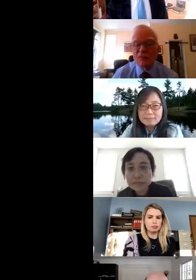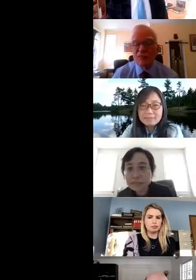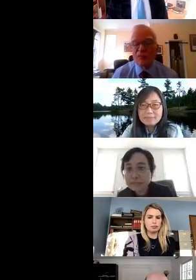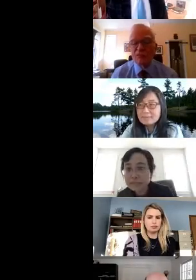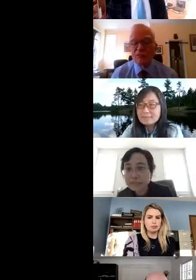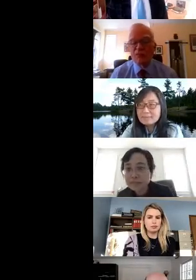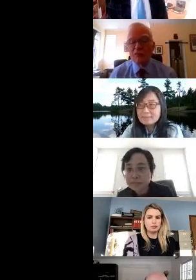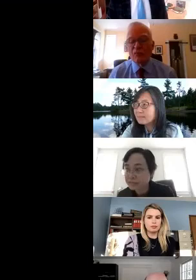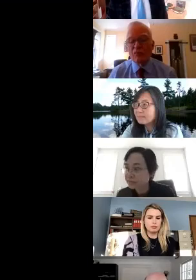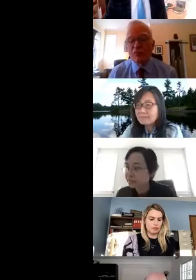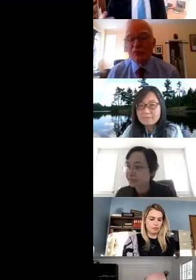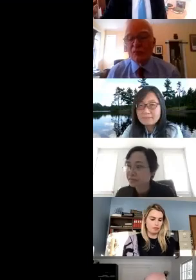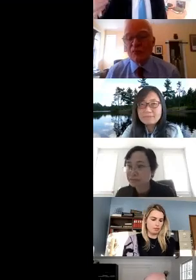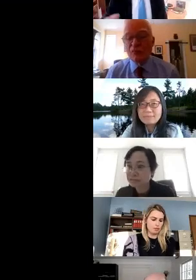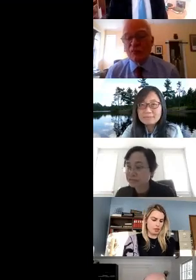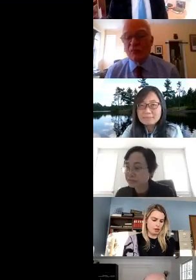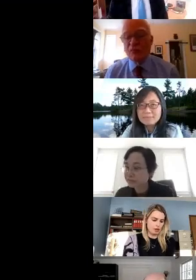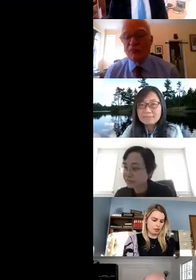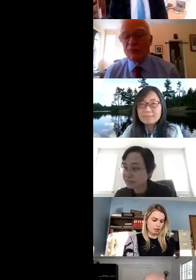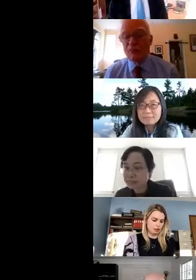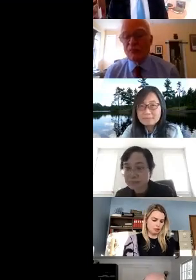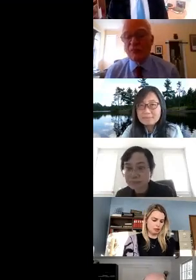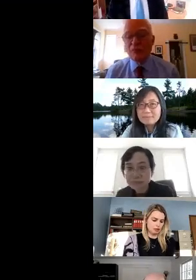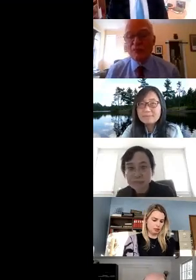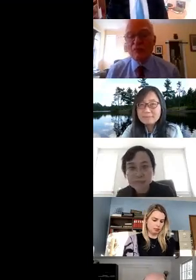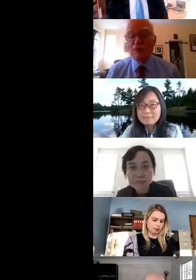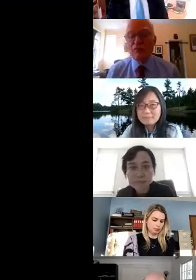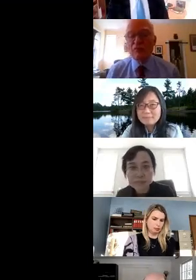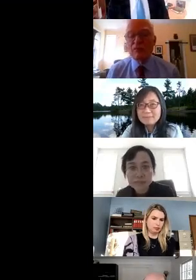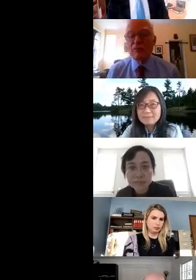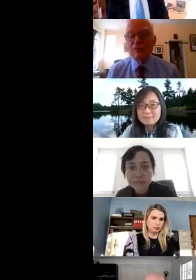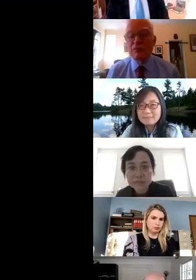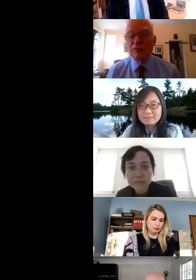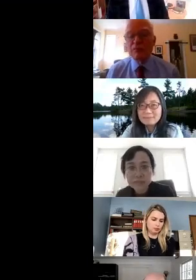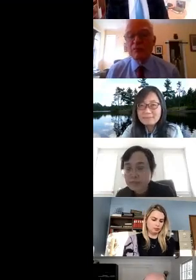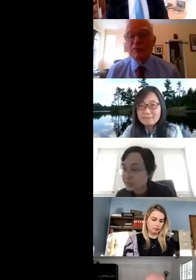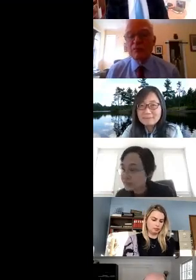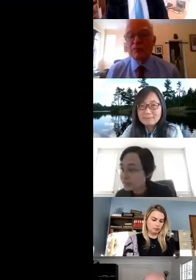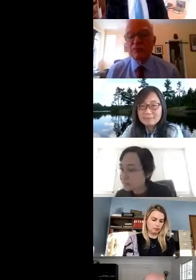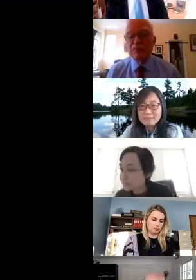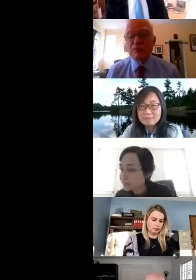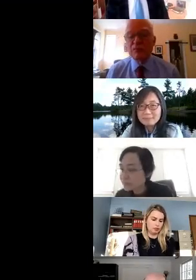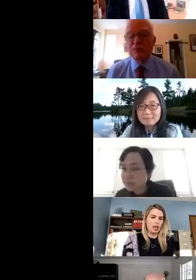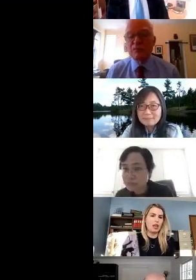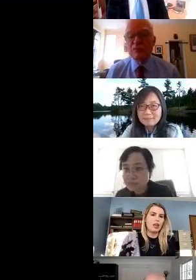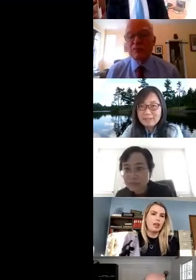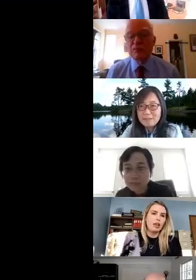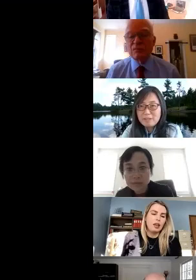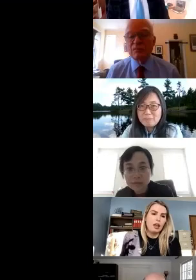link into our other room, where we'll meet with participants there.